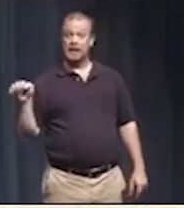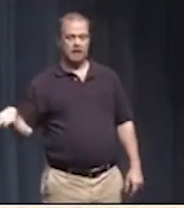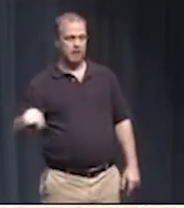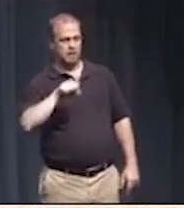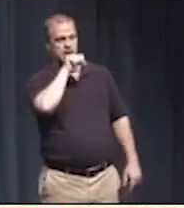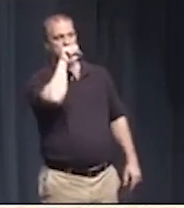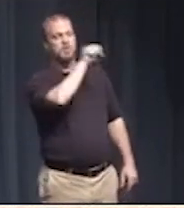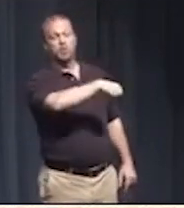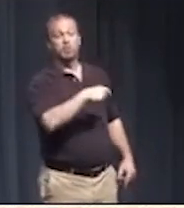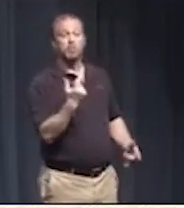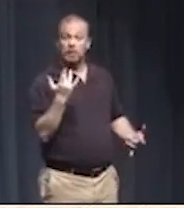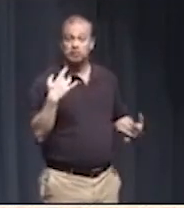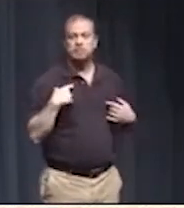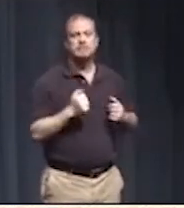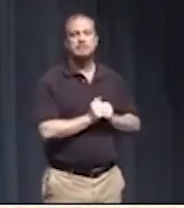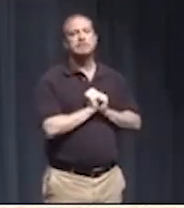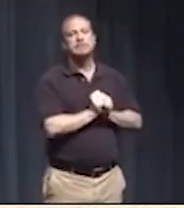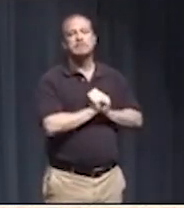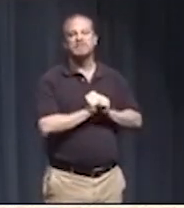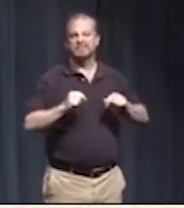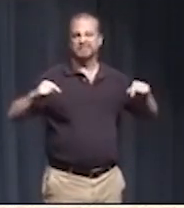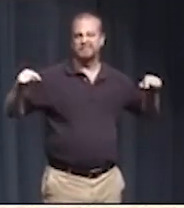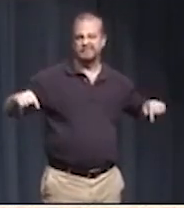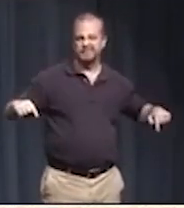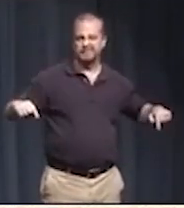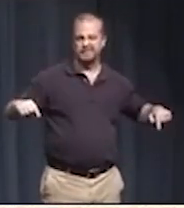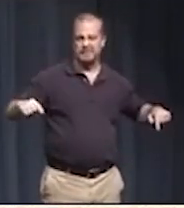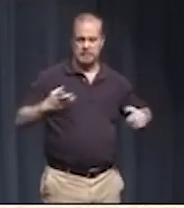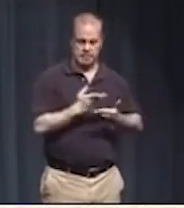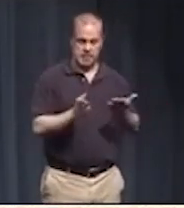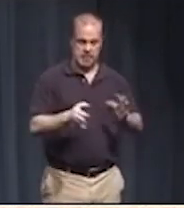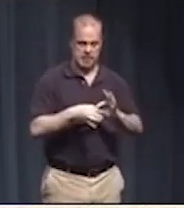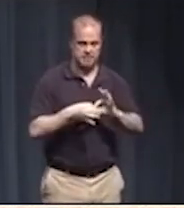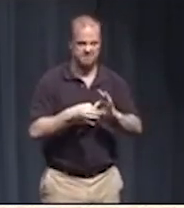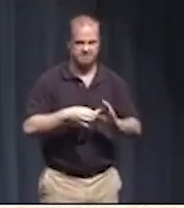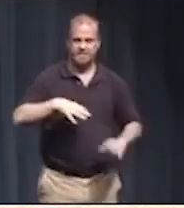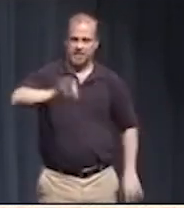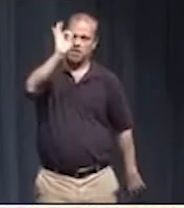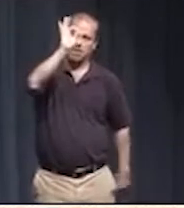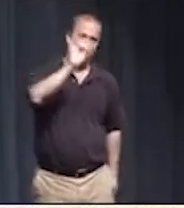did it together. We found those things.